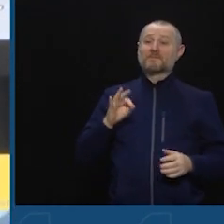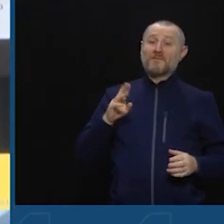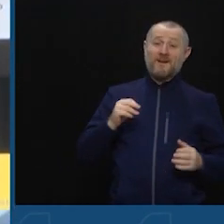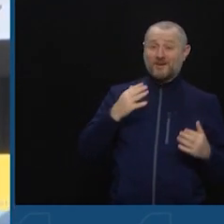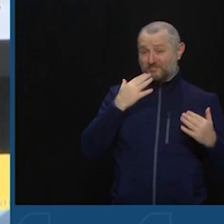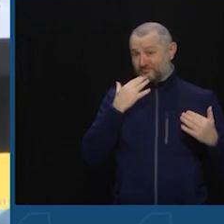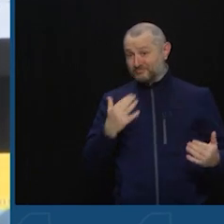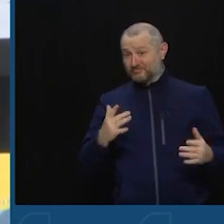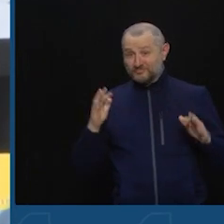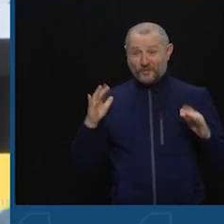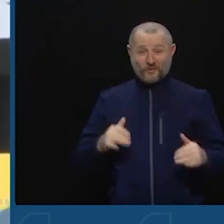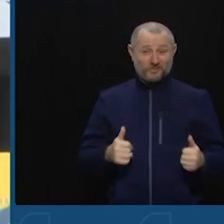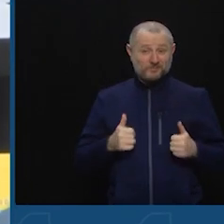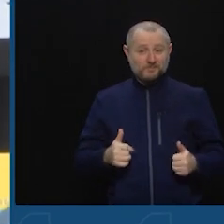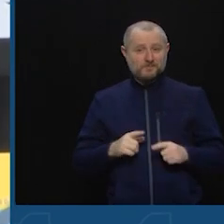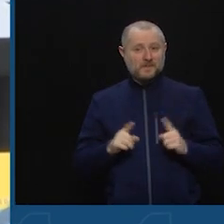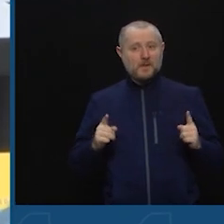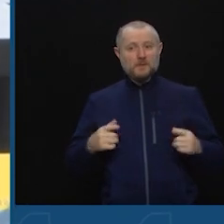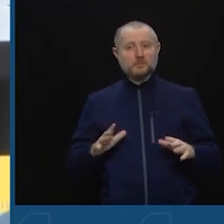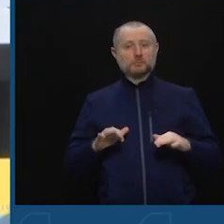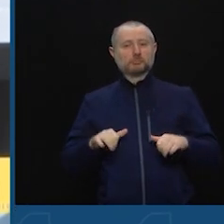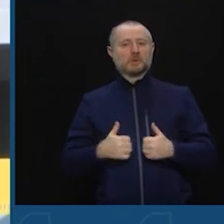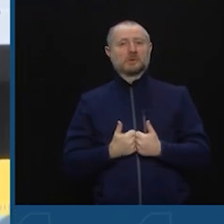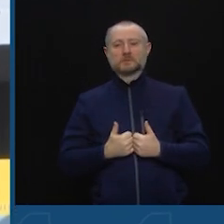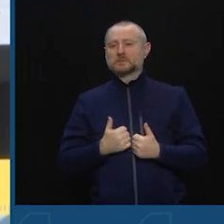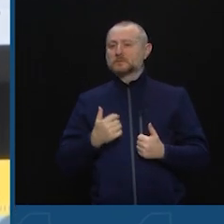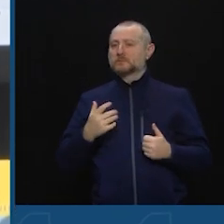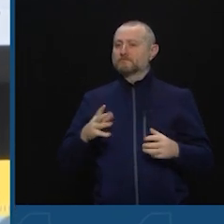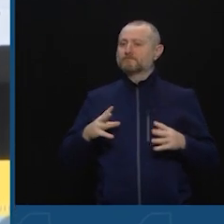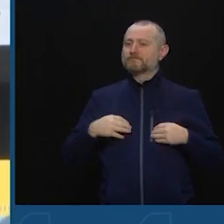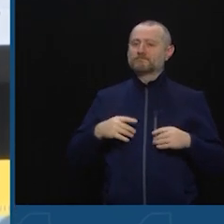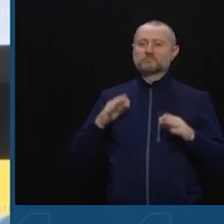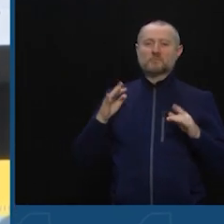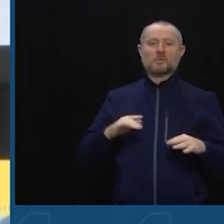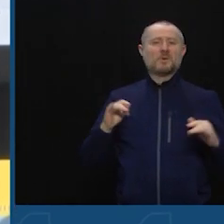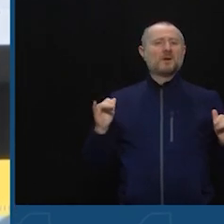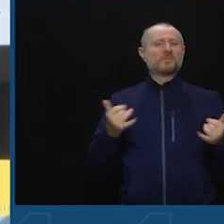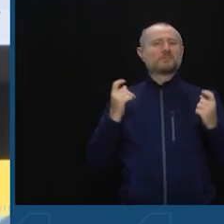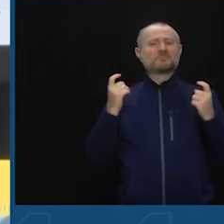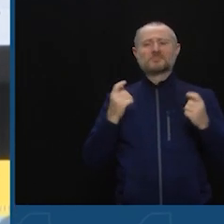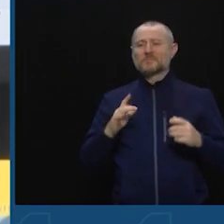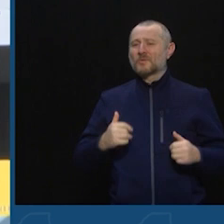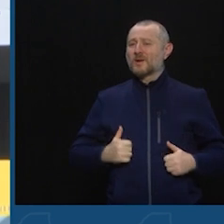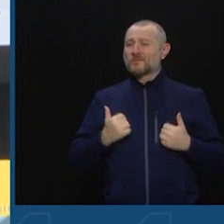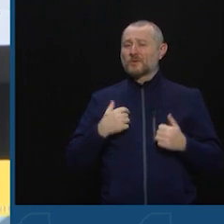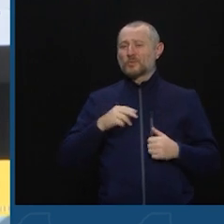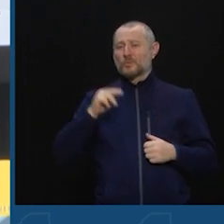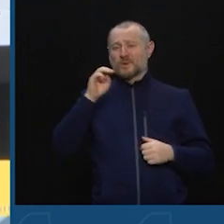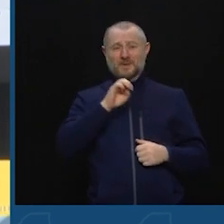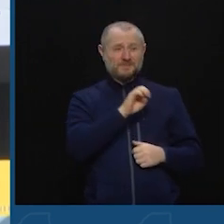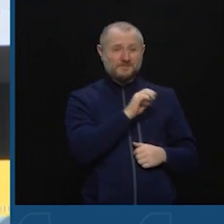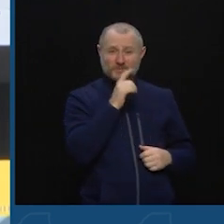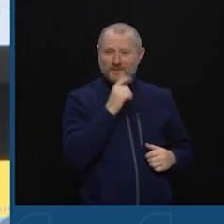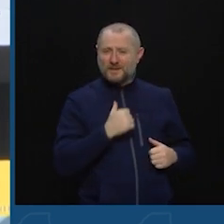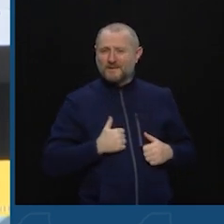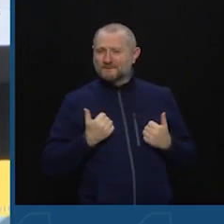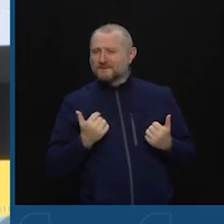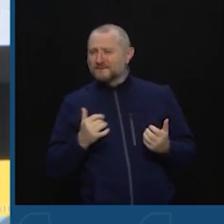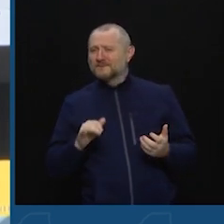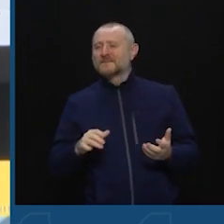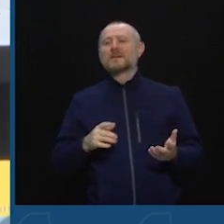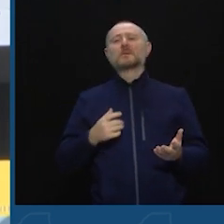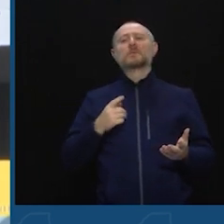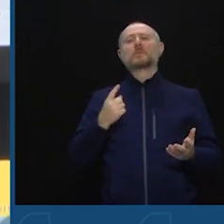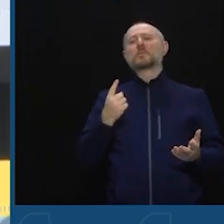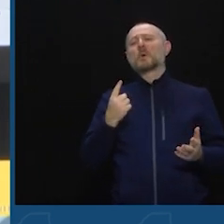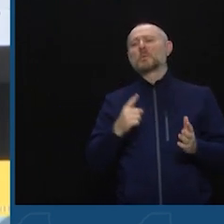I'm going to opt on the side of let's embrace the snow, let's celebrate. We are a northeastern state, we love it, and if we get it 1 to 2 inches per hour